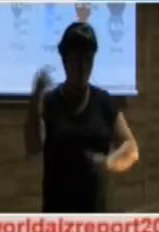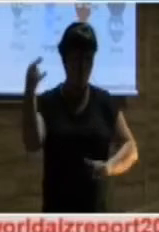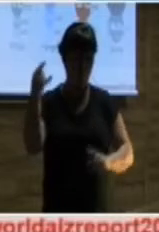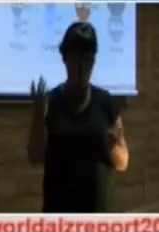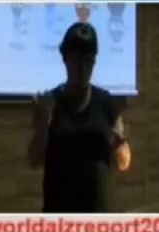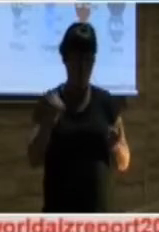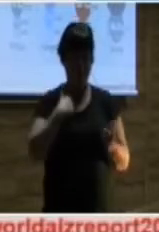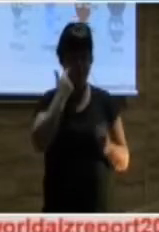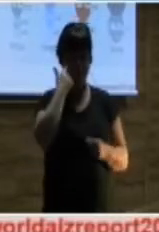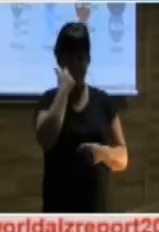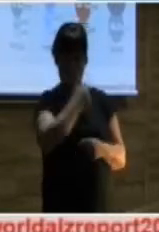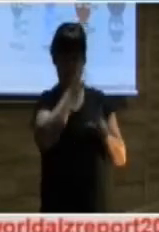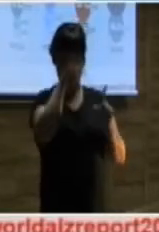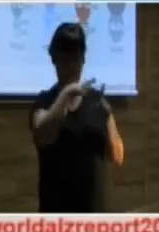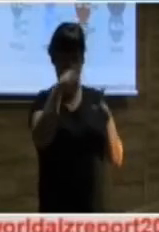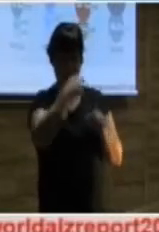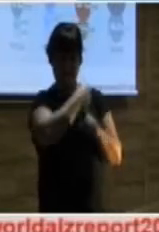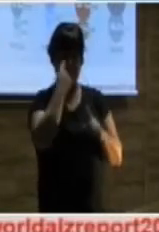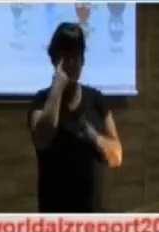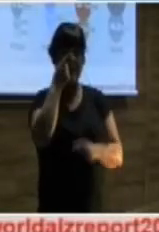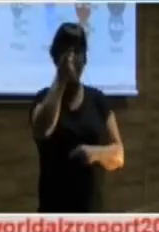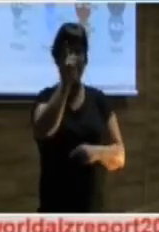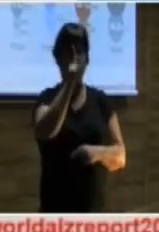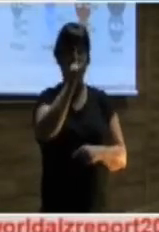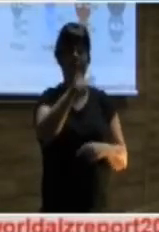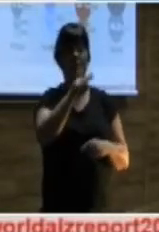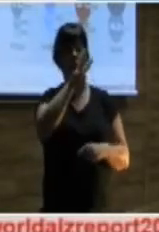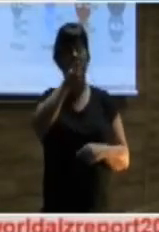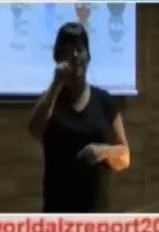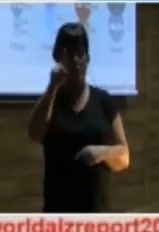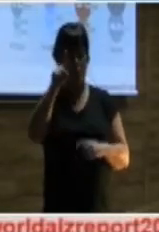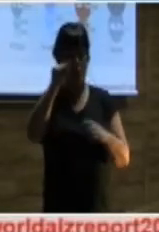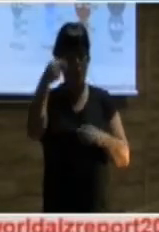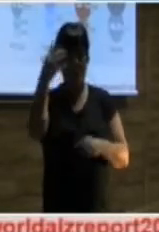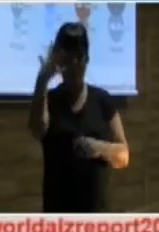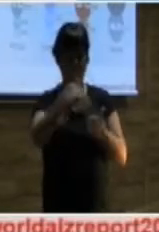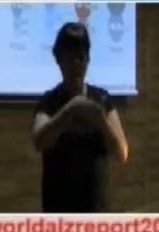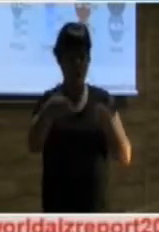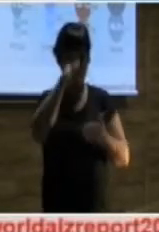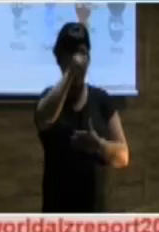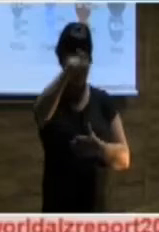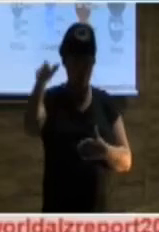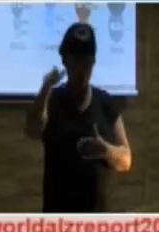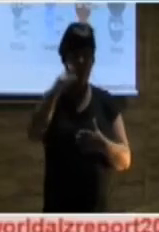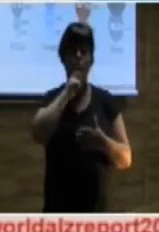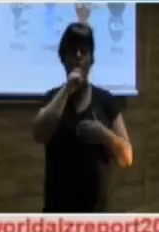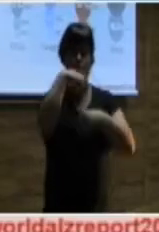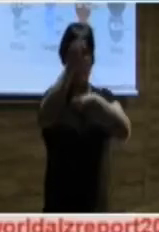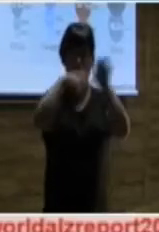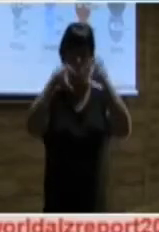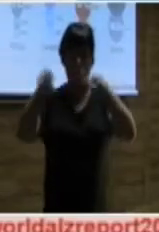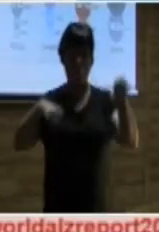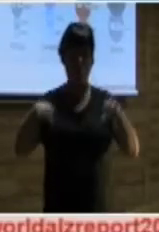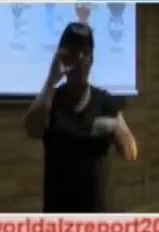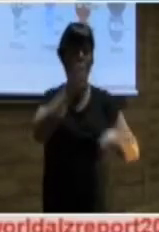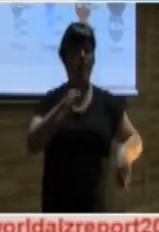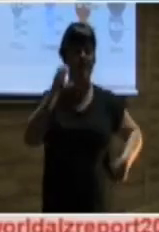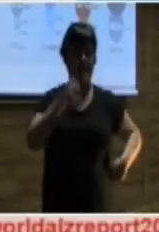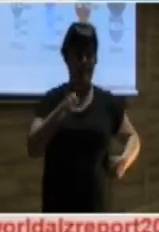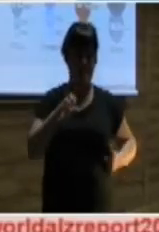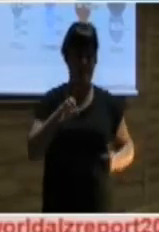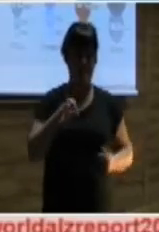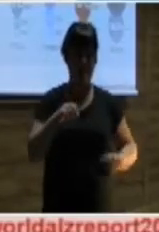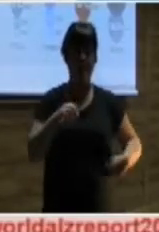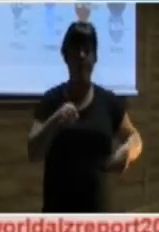globally, but here we've got it broken down by continent as well. And there you see, for instance, that